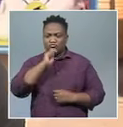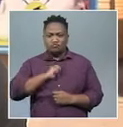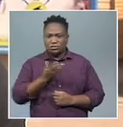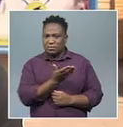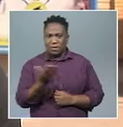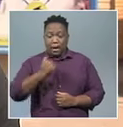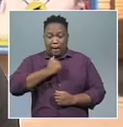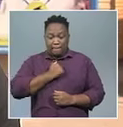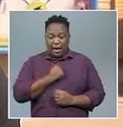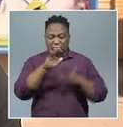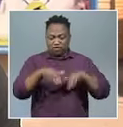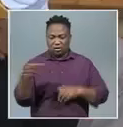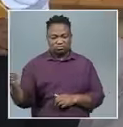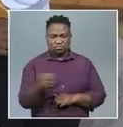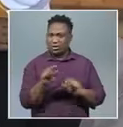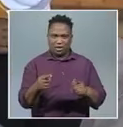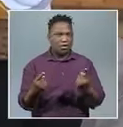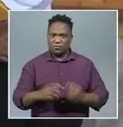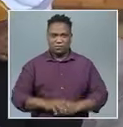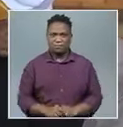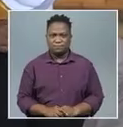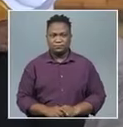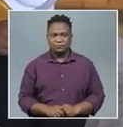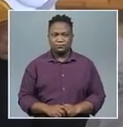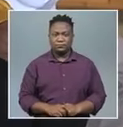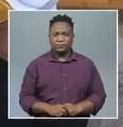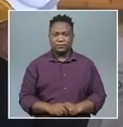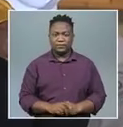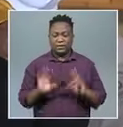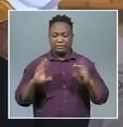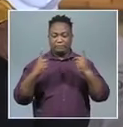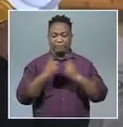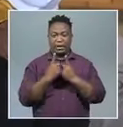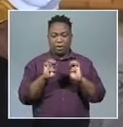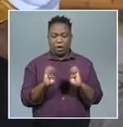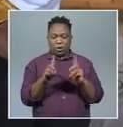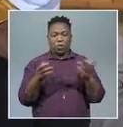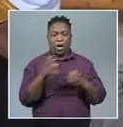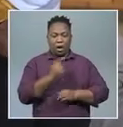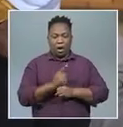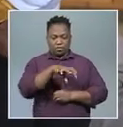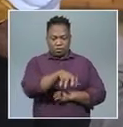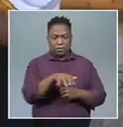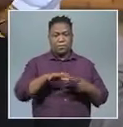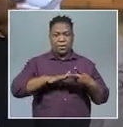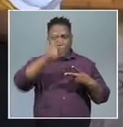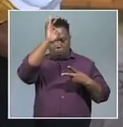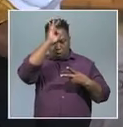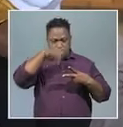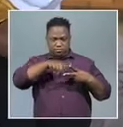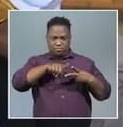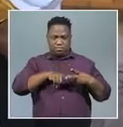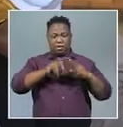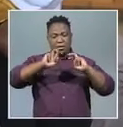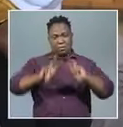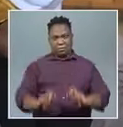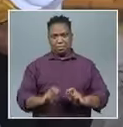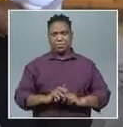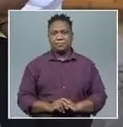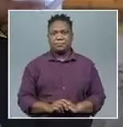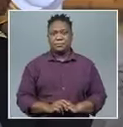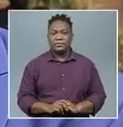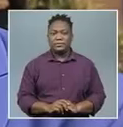bring my child to the school anymore. The Gauteng Education Department and police are now investigating.